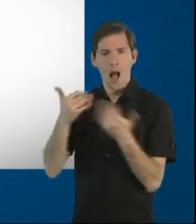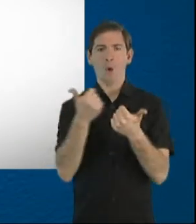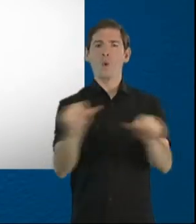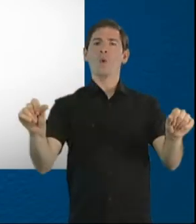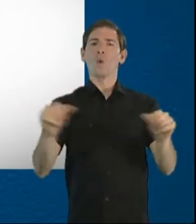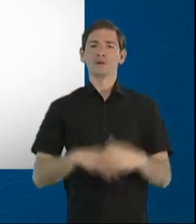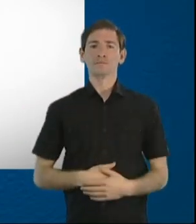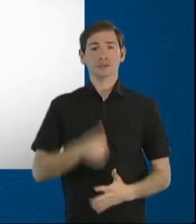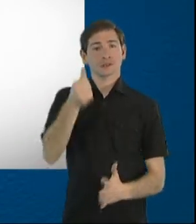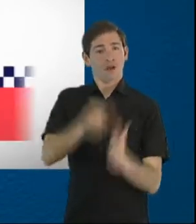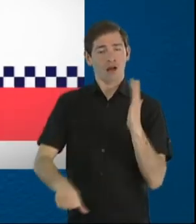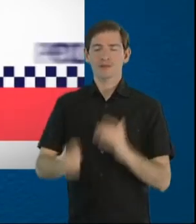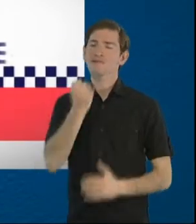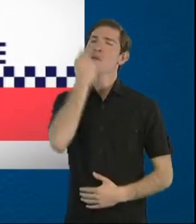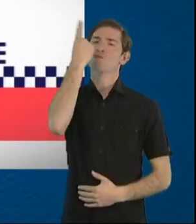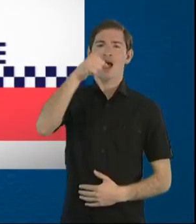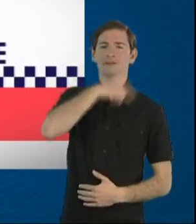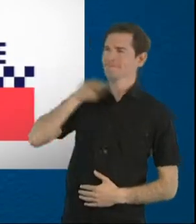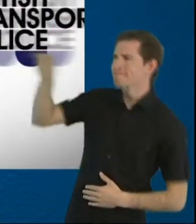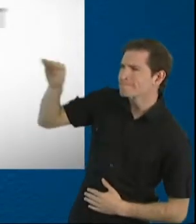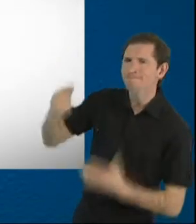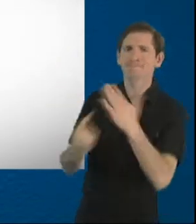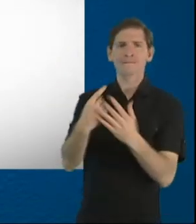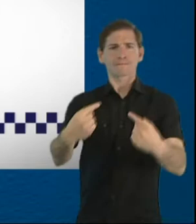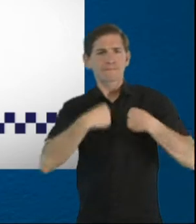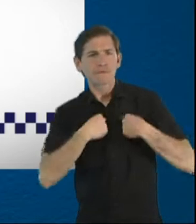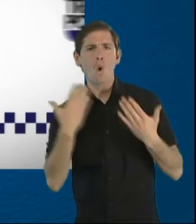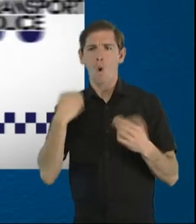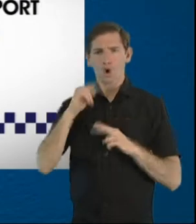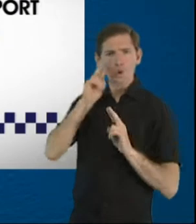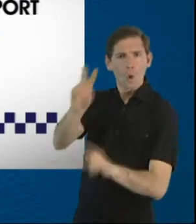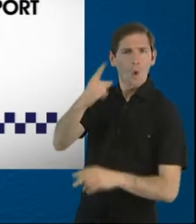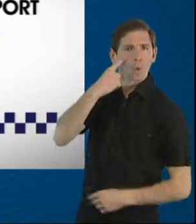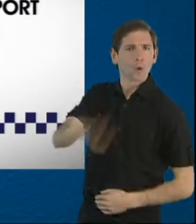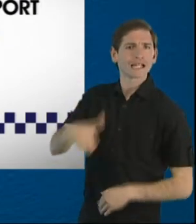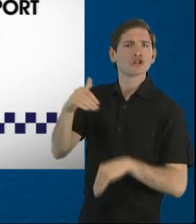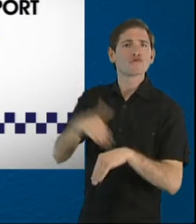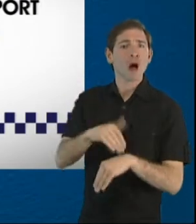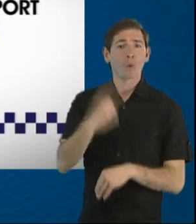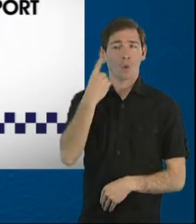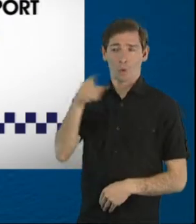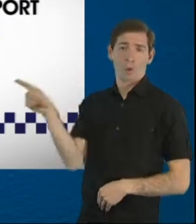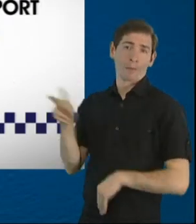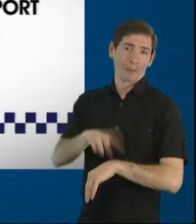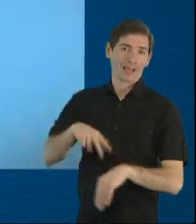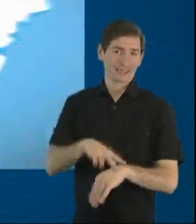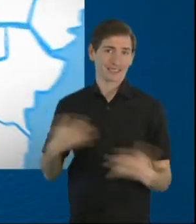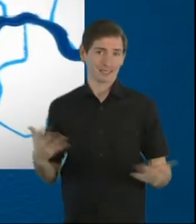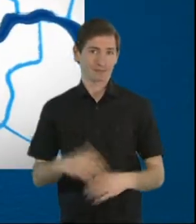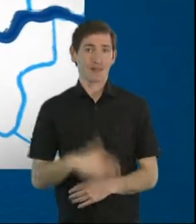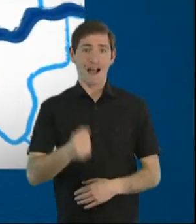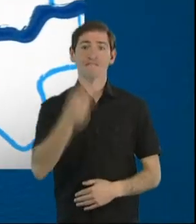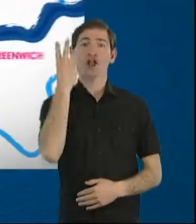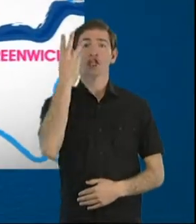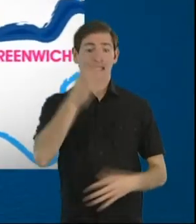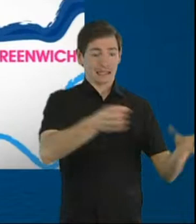Let's start with the people most of us turn to if we are victims and witnesses of crime: the police. There are three forces in